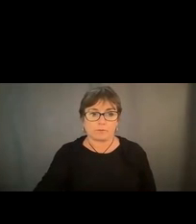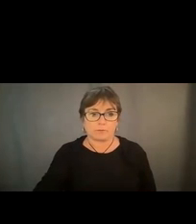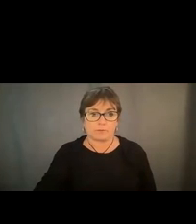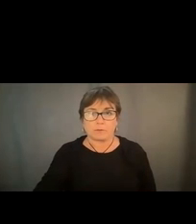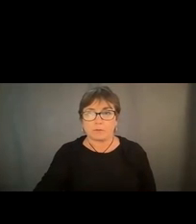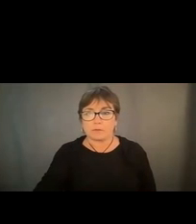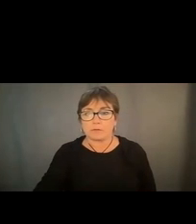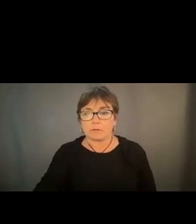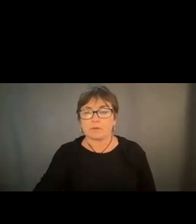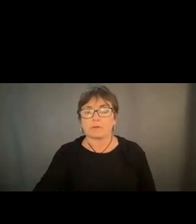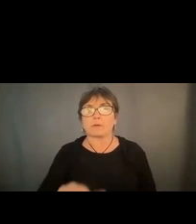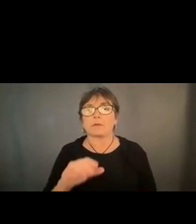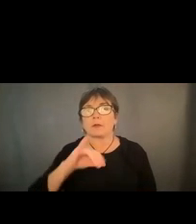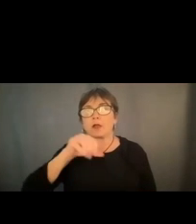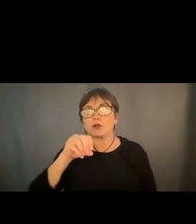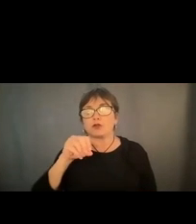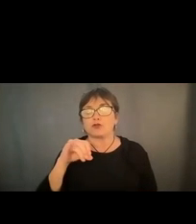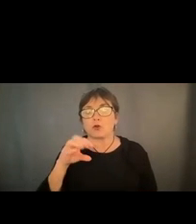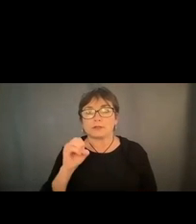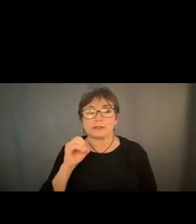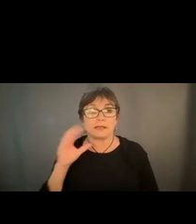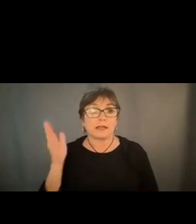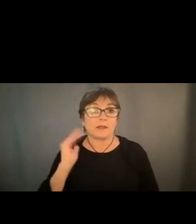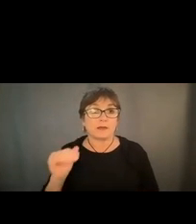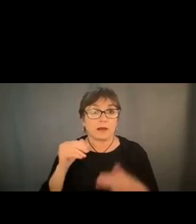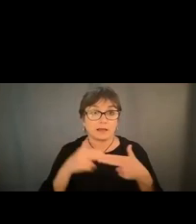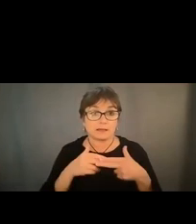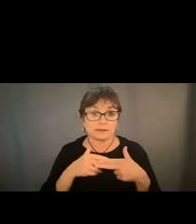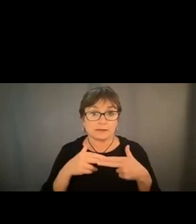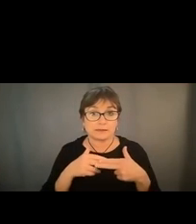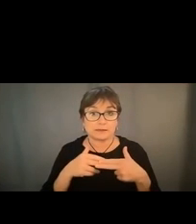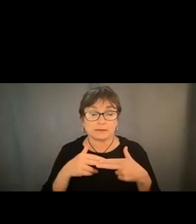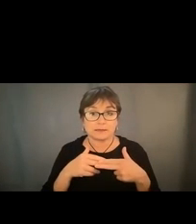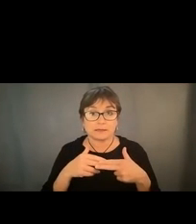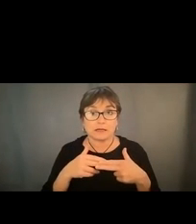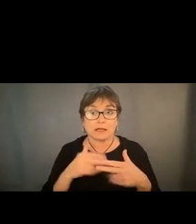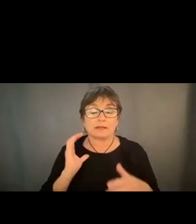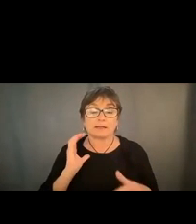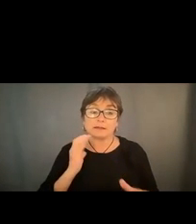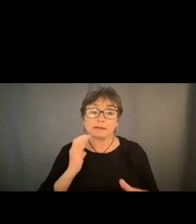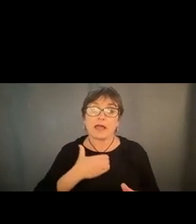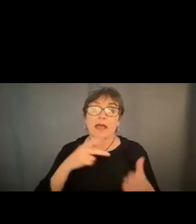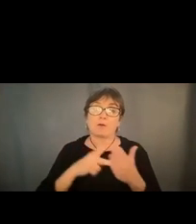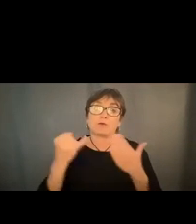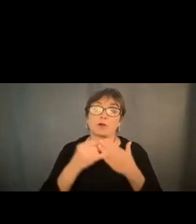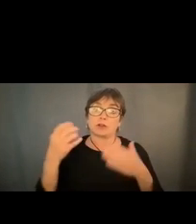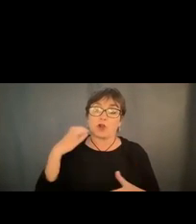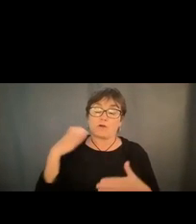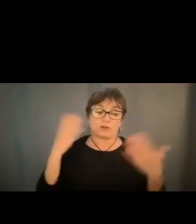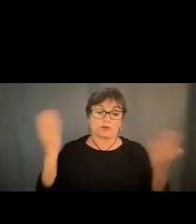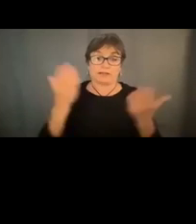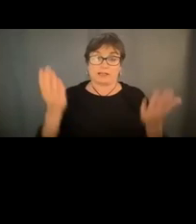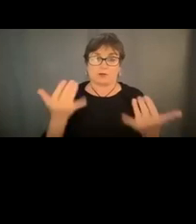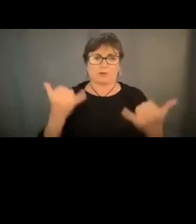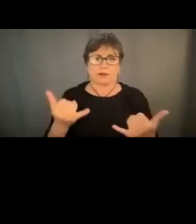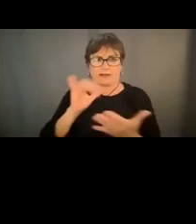So the next slide, we have the privilege of having our project officer on today. I just saw you, Tara. Are